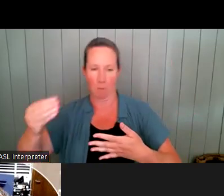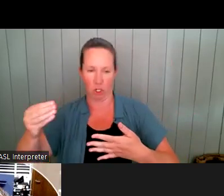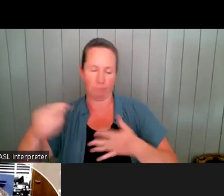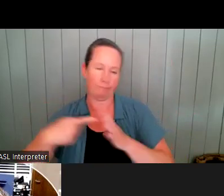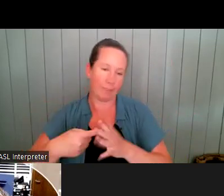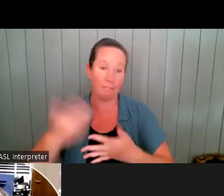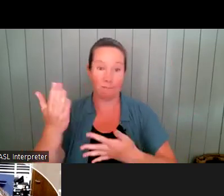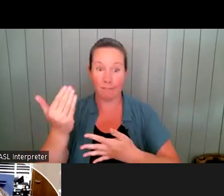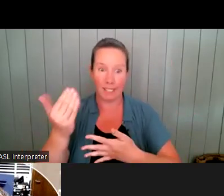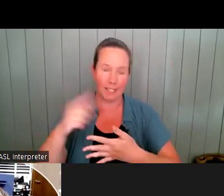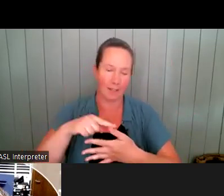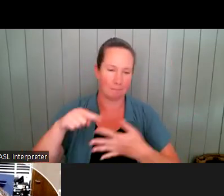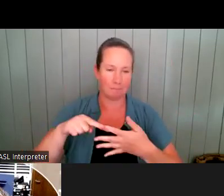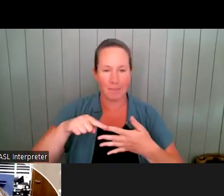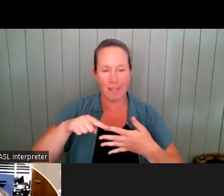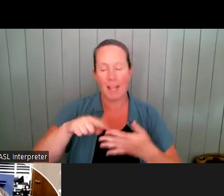Investigative,